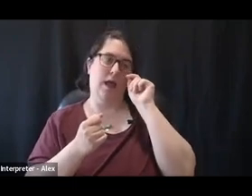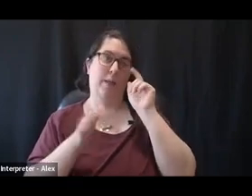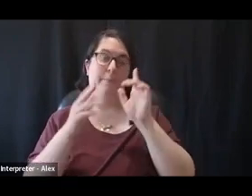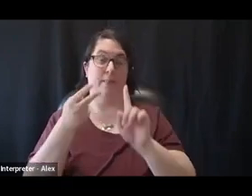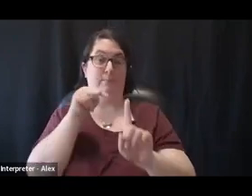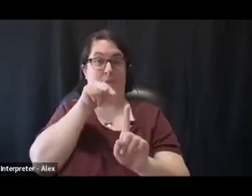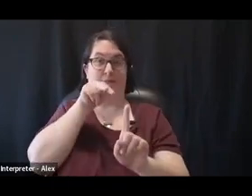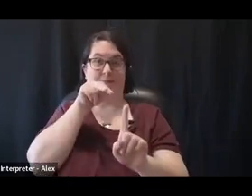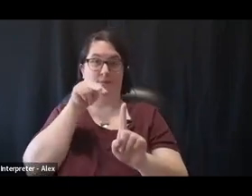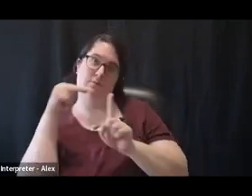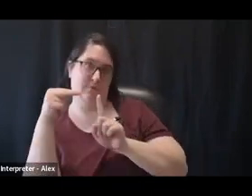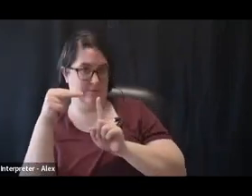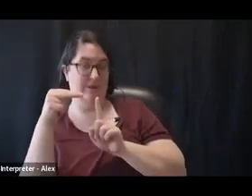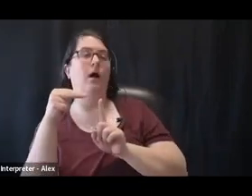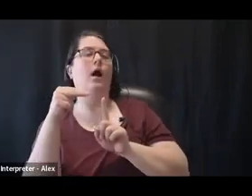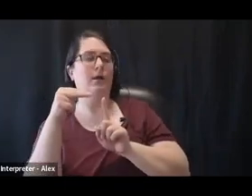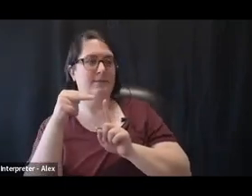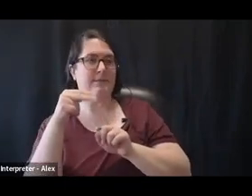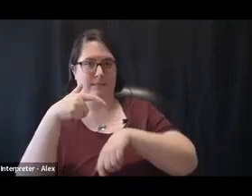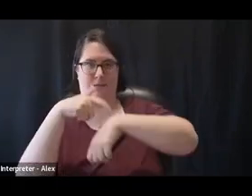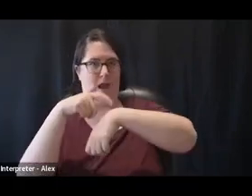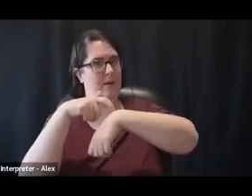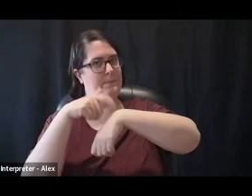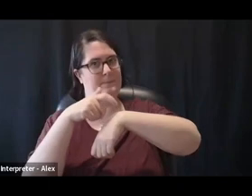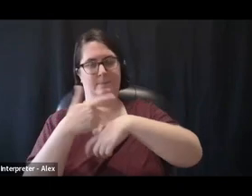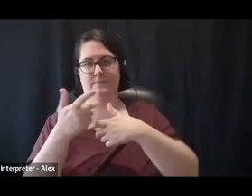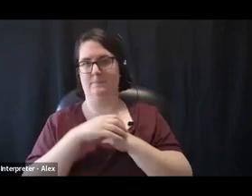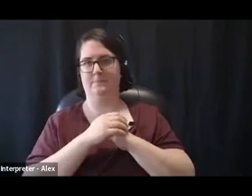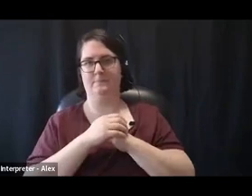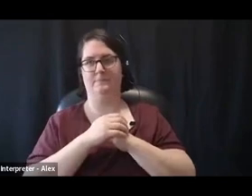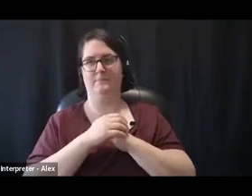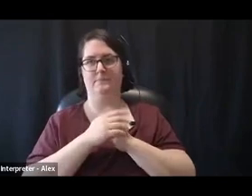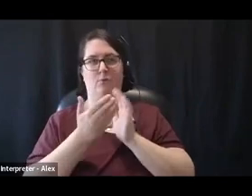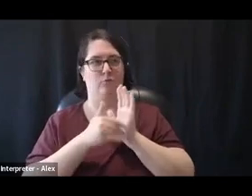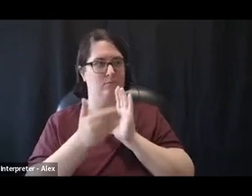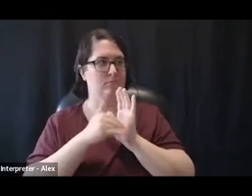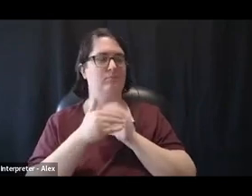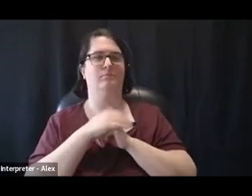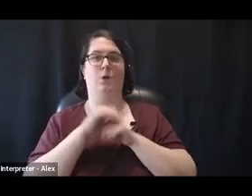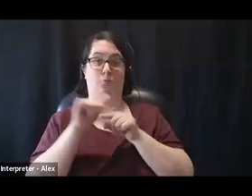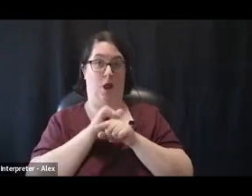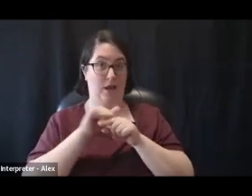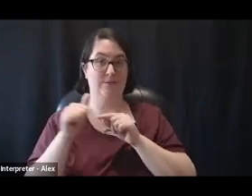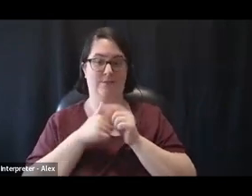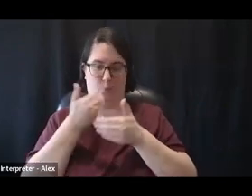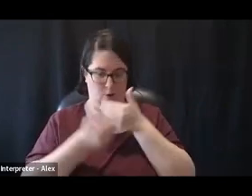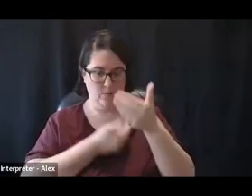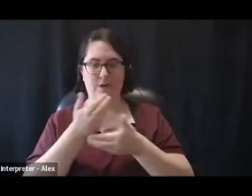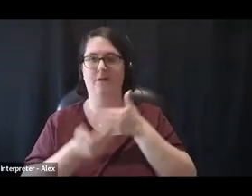of perspectives is something that takes time, iteration came up, repetition, practice,